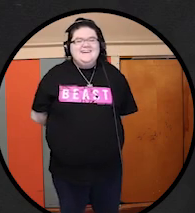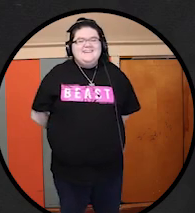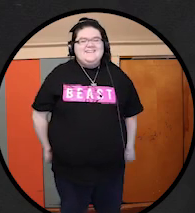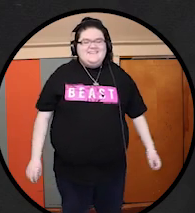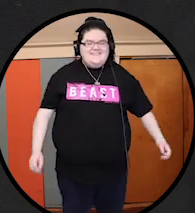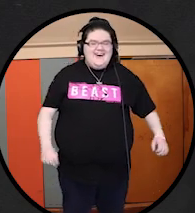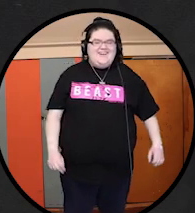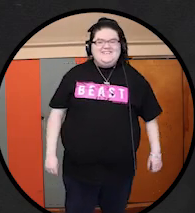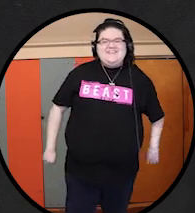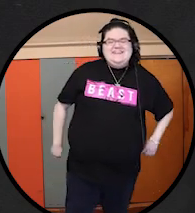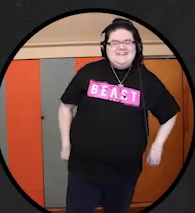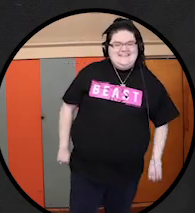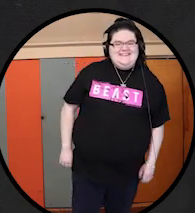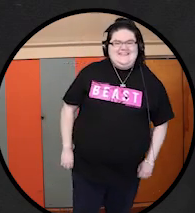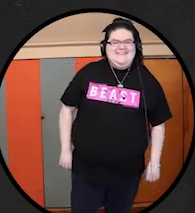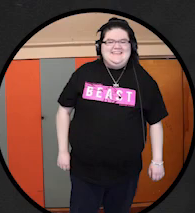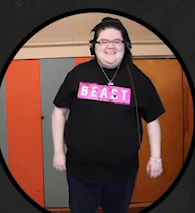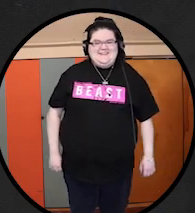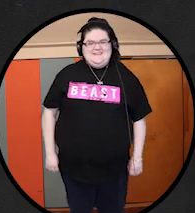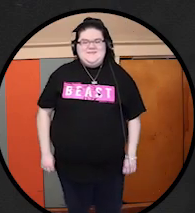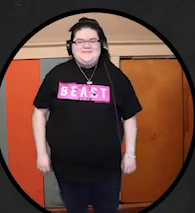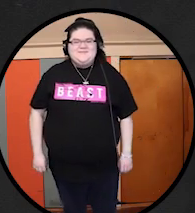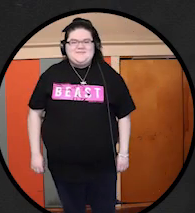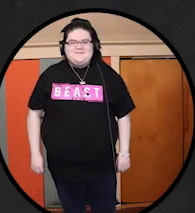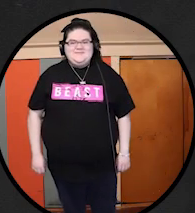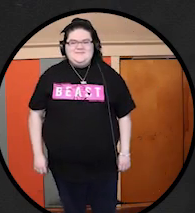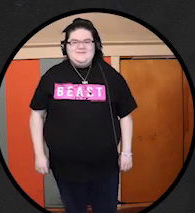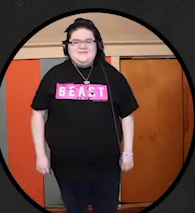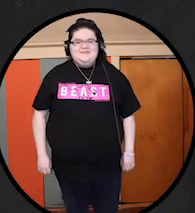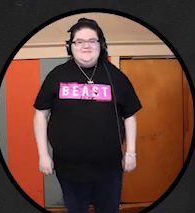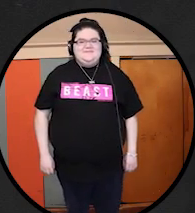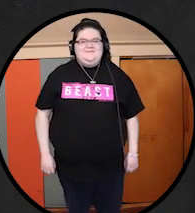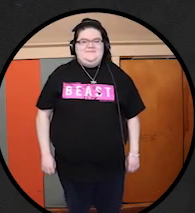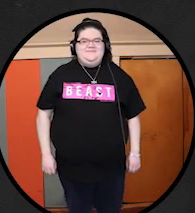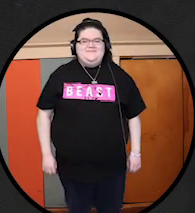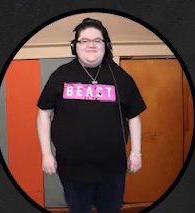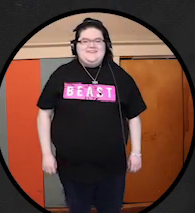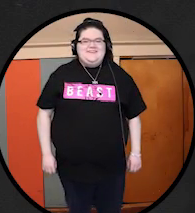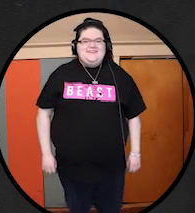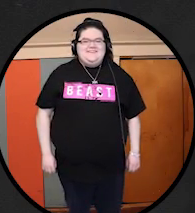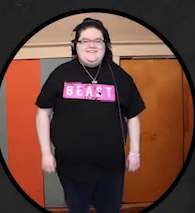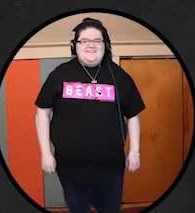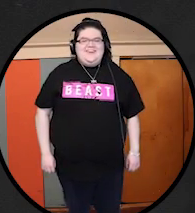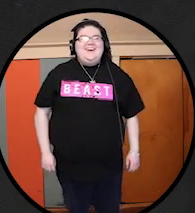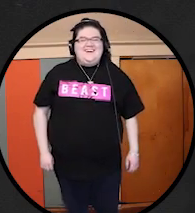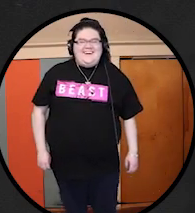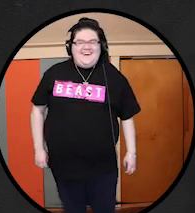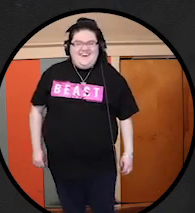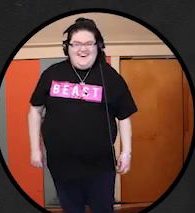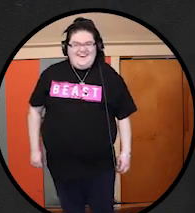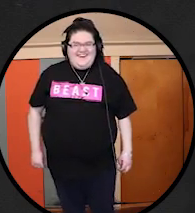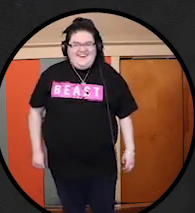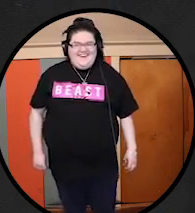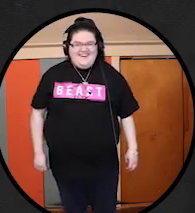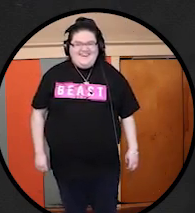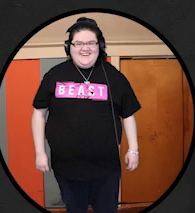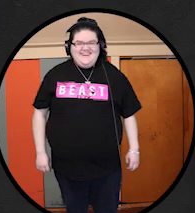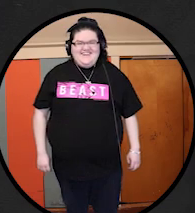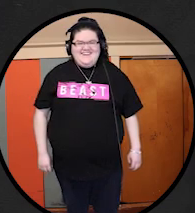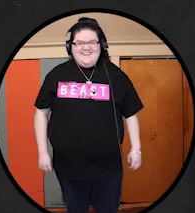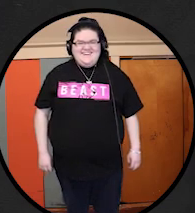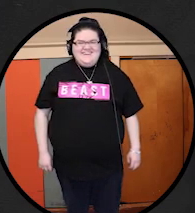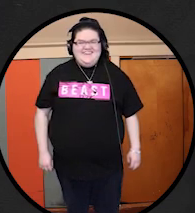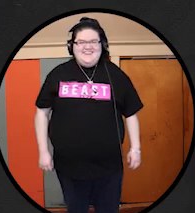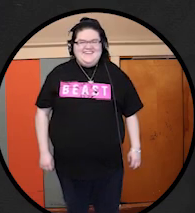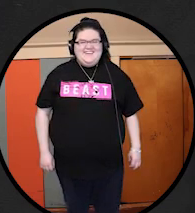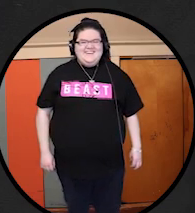It's not a game. No! In the middle, bro. I've actually caught up a little bit. No, Alexa, not you, nothing. Oh! Alexa, that's a good skill.